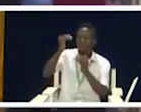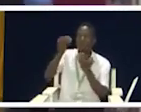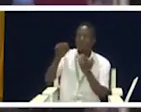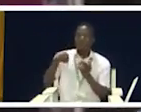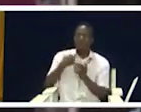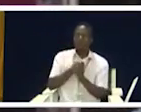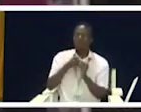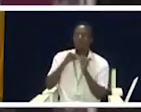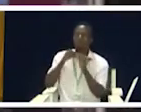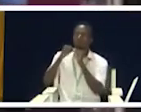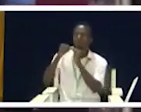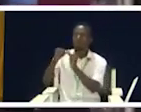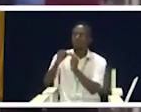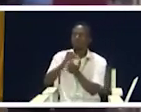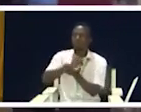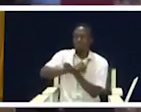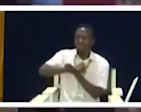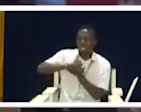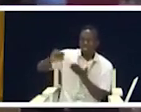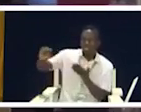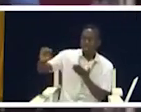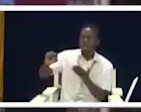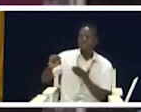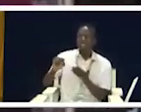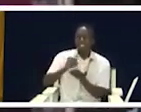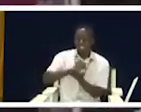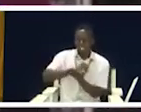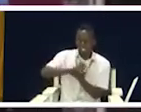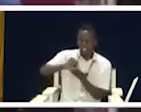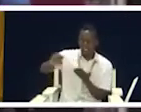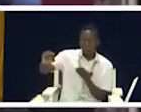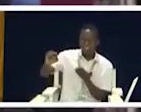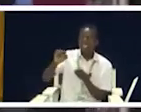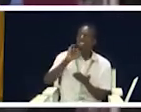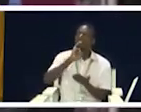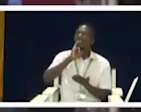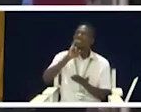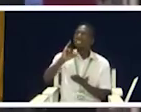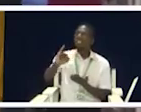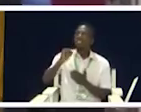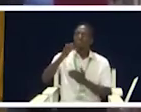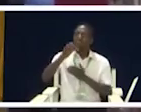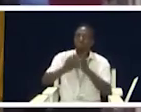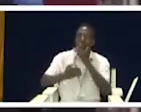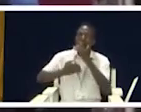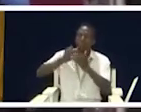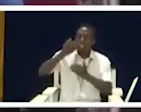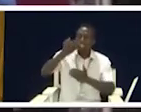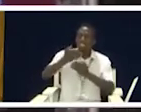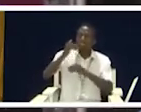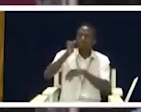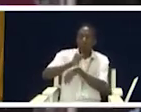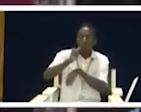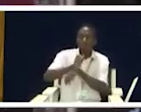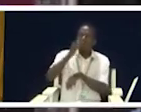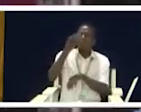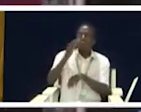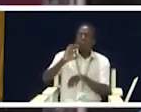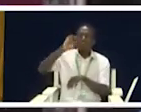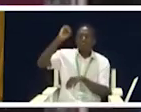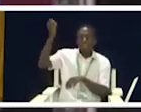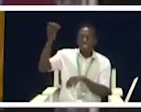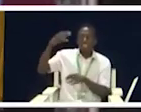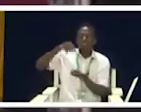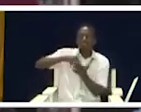sanctified from one level of consecration to another. Sanctification is a progressive work of grace. When we say sanctification, what do